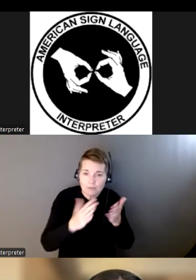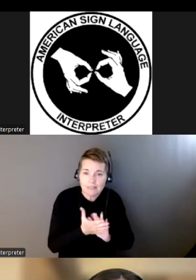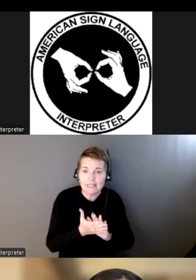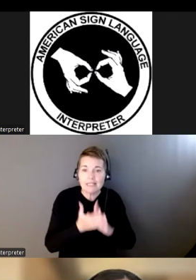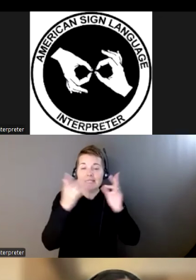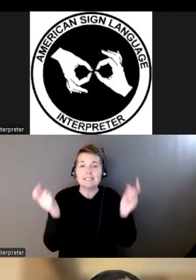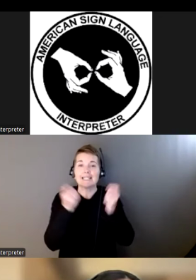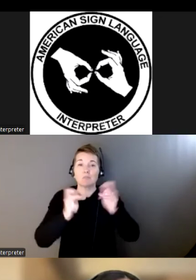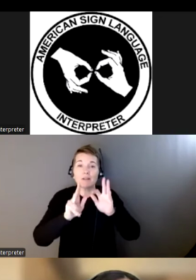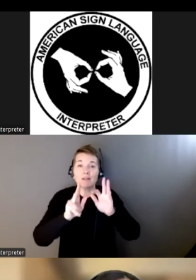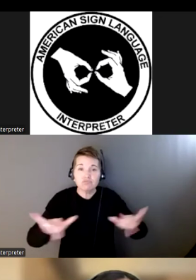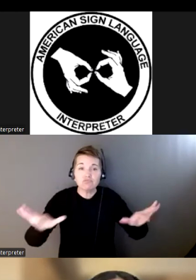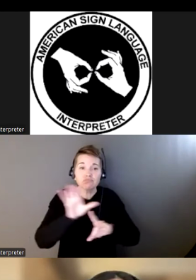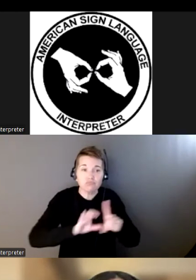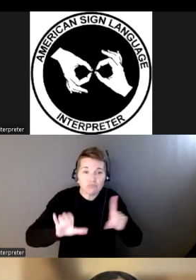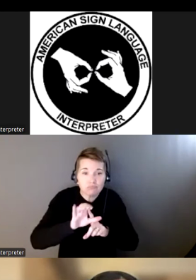other.